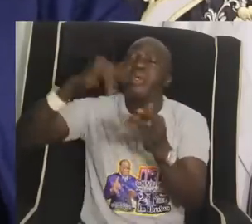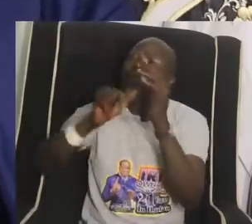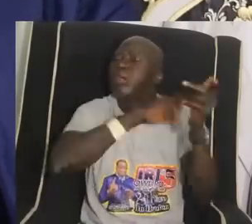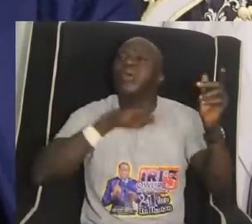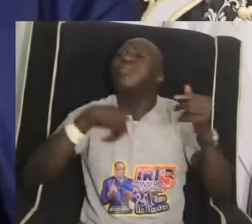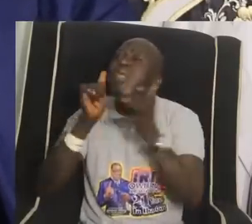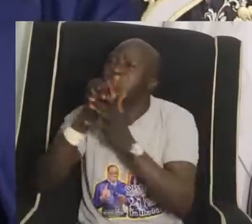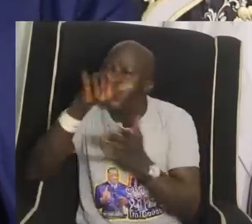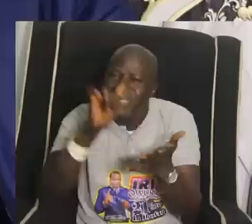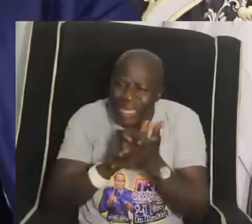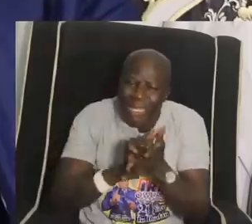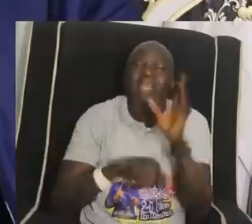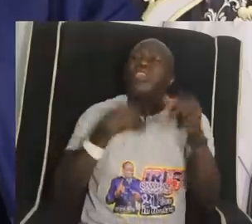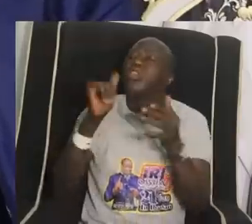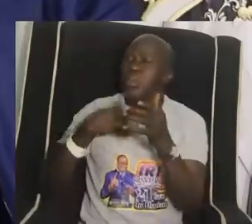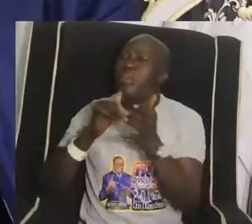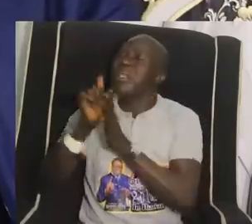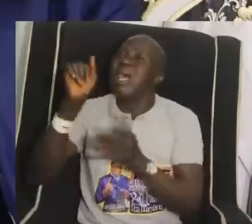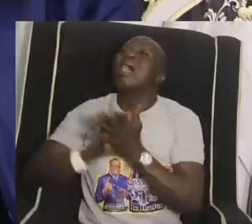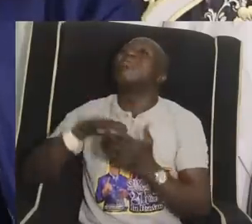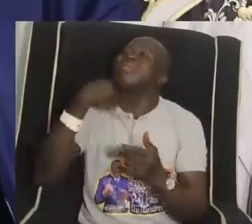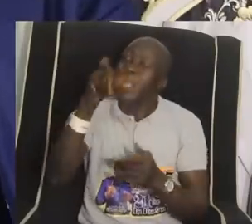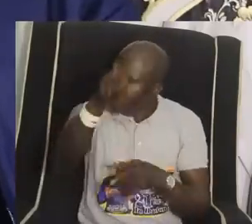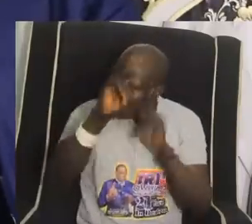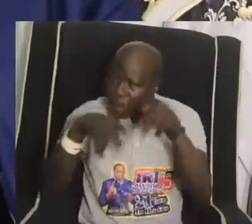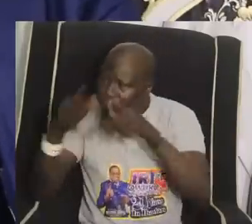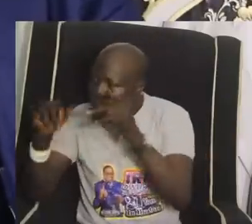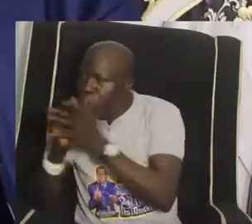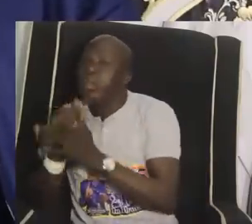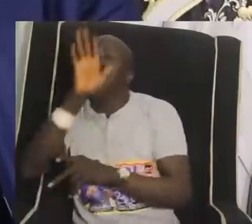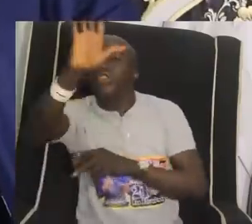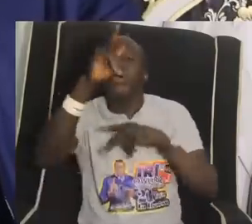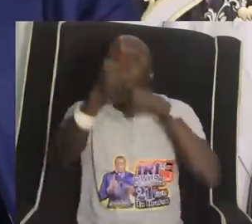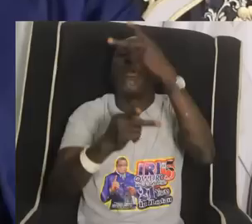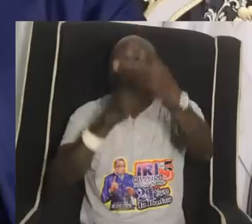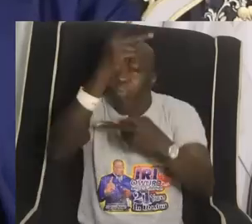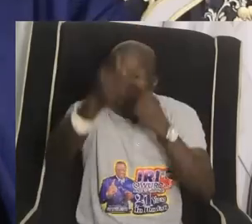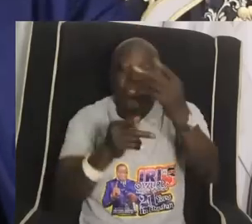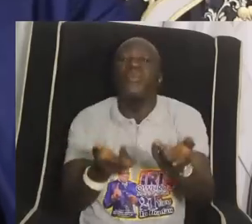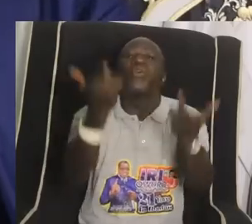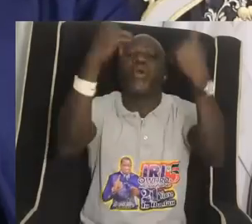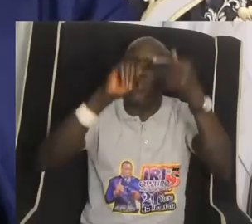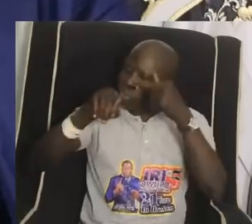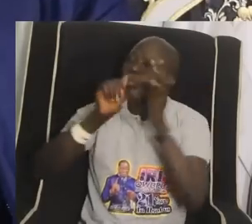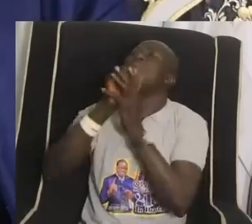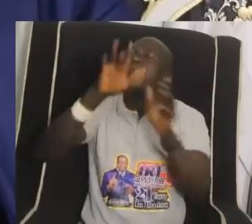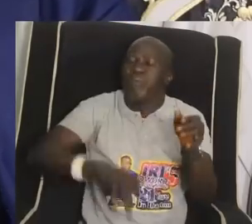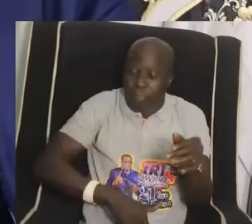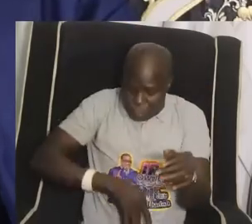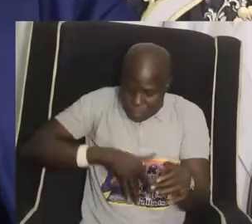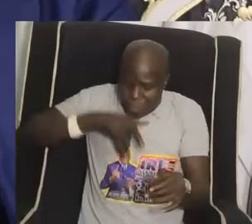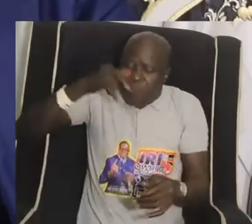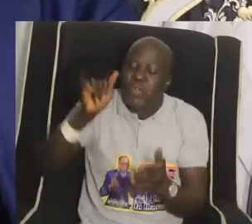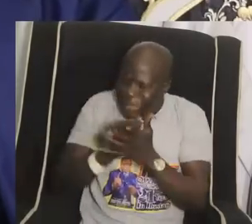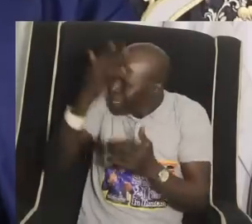Spirit of God tells you that. He told me that. I should tell the people that your vision will later be